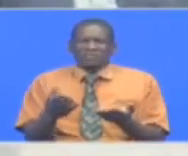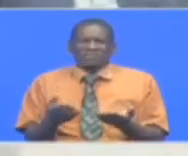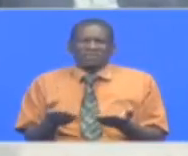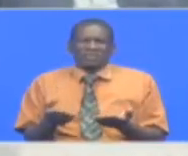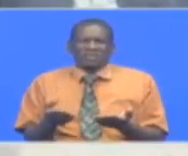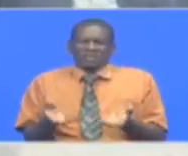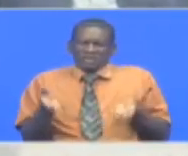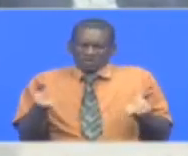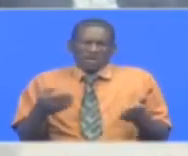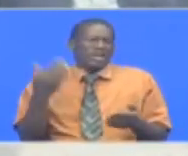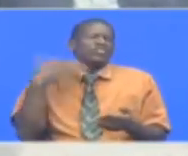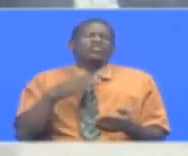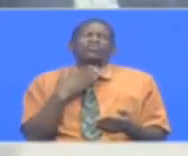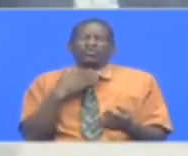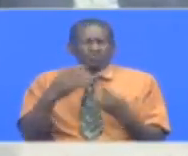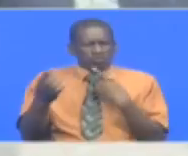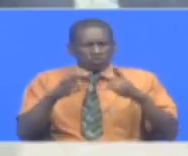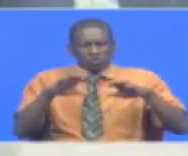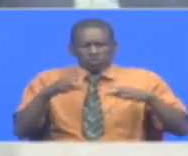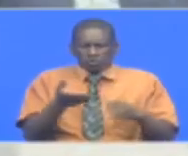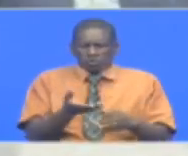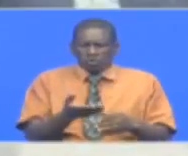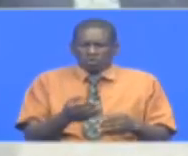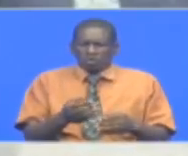to those who are